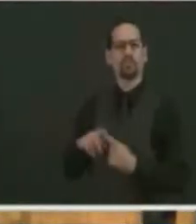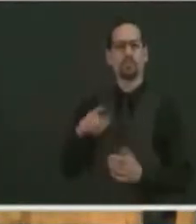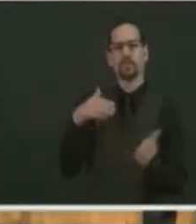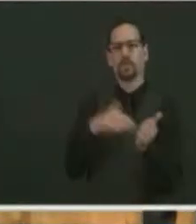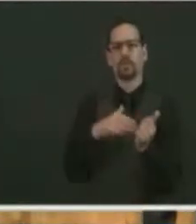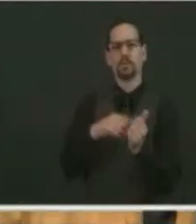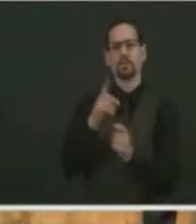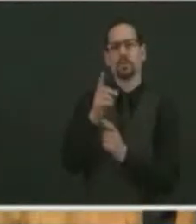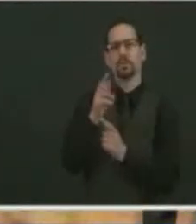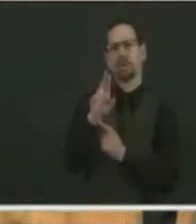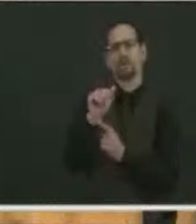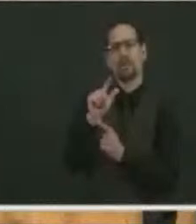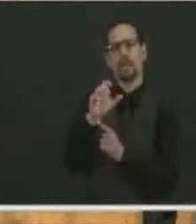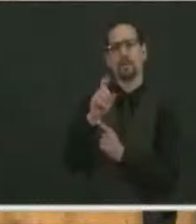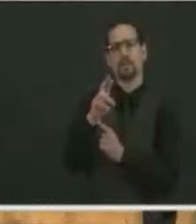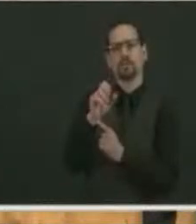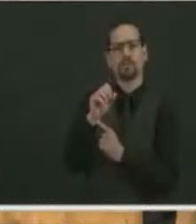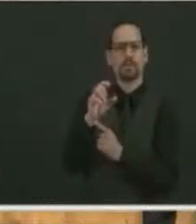questions.